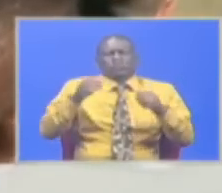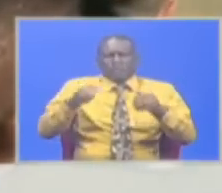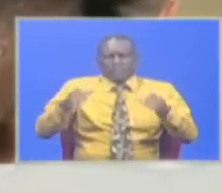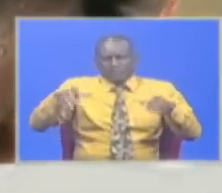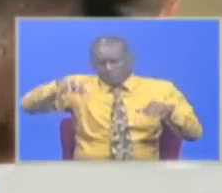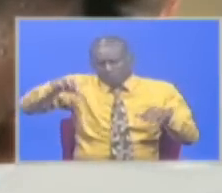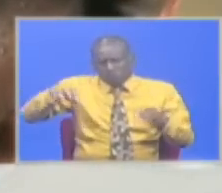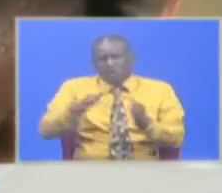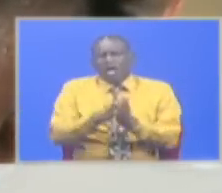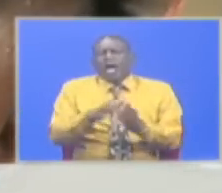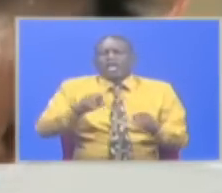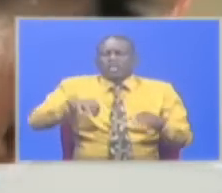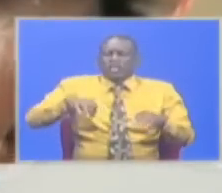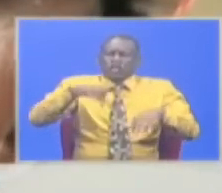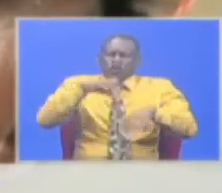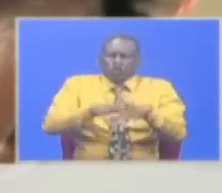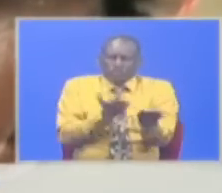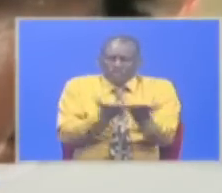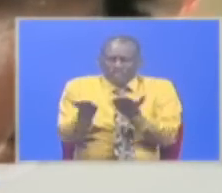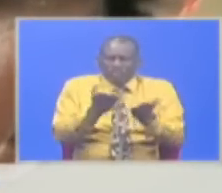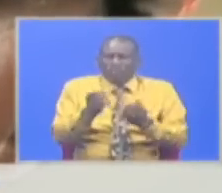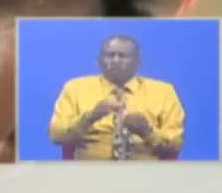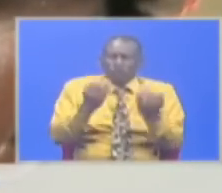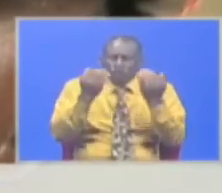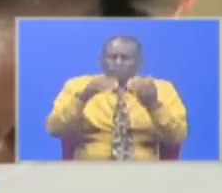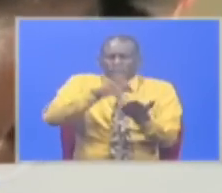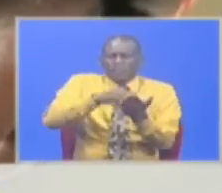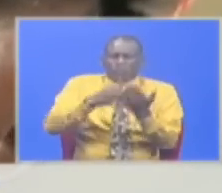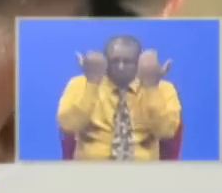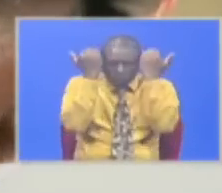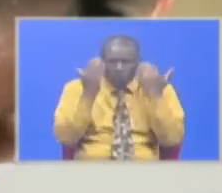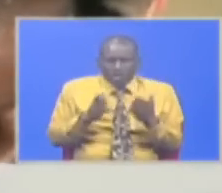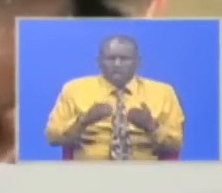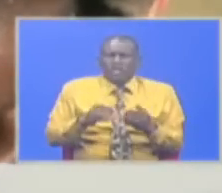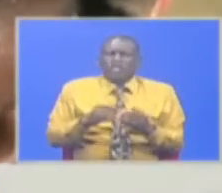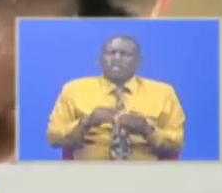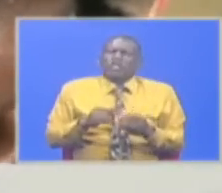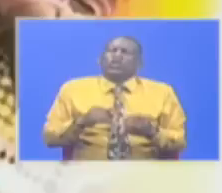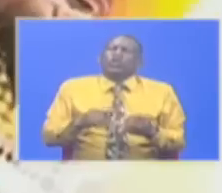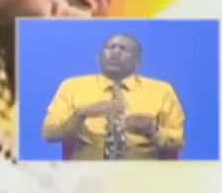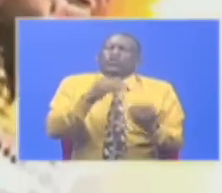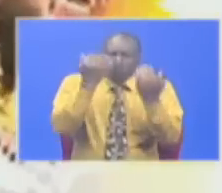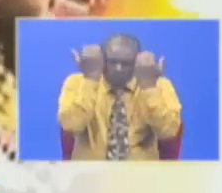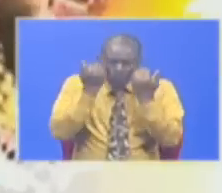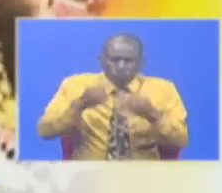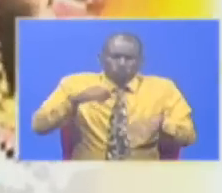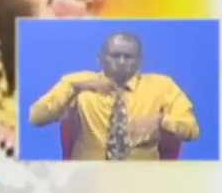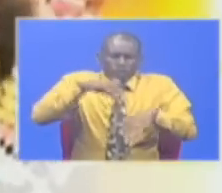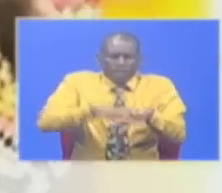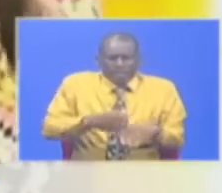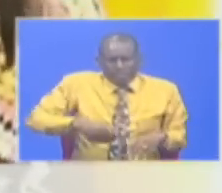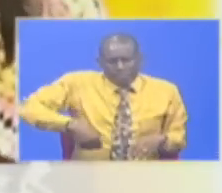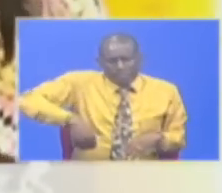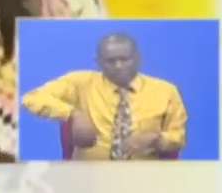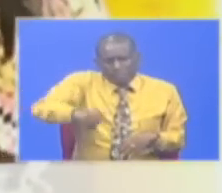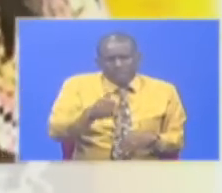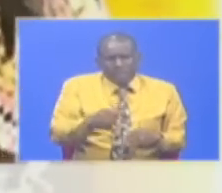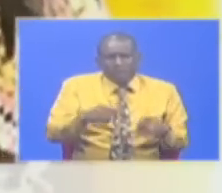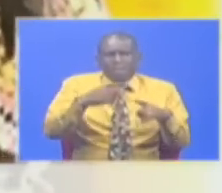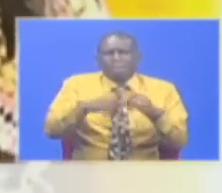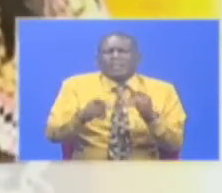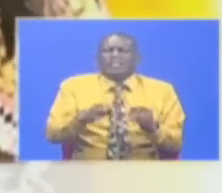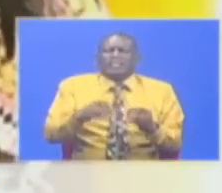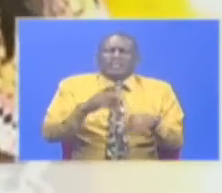Machakos lawyer, Ndambuki Sila, in seeking compensation. When Maingi confronted the lawyer about the money awarded to him,